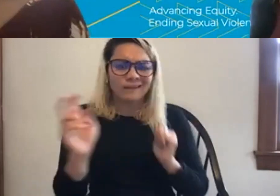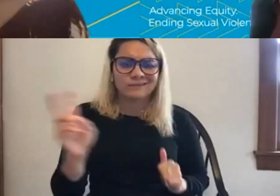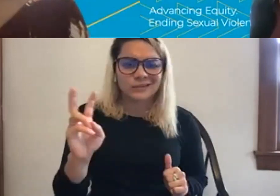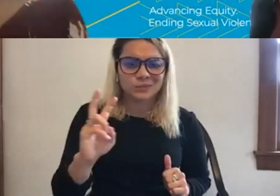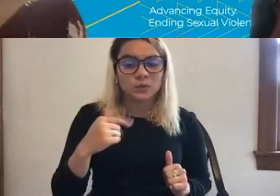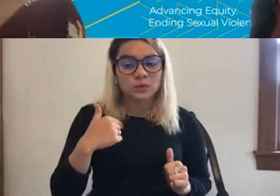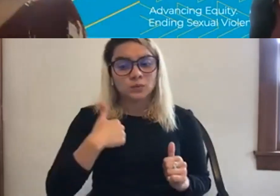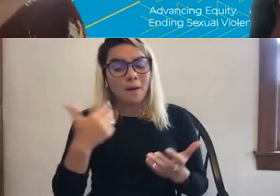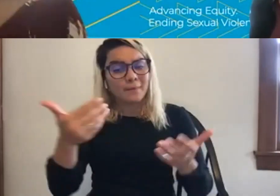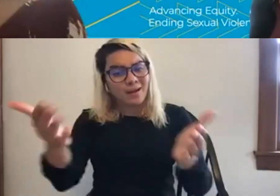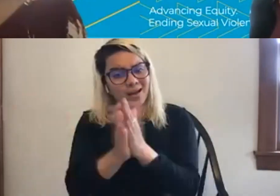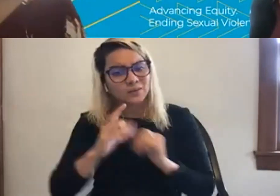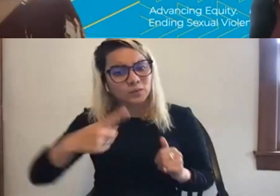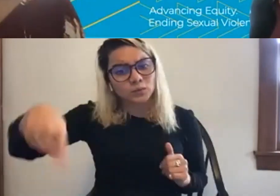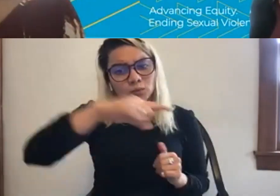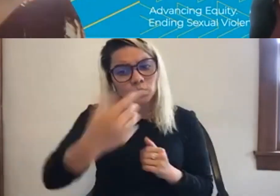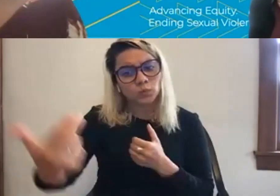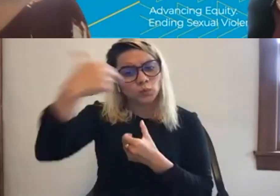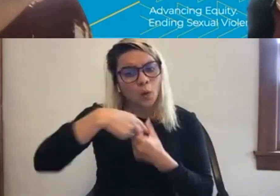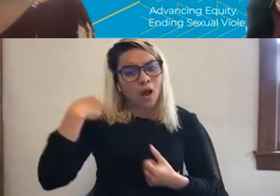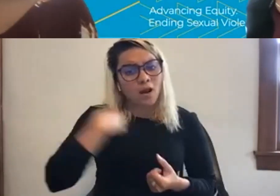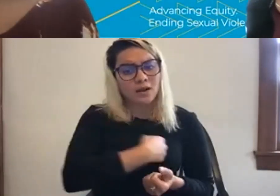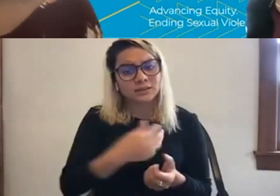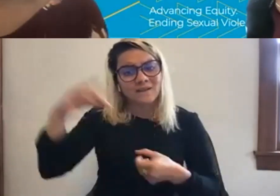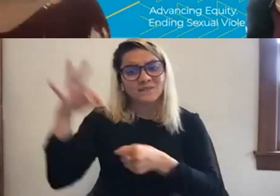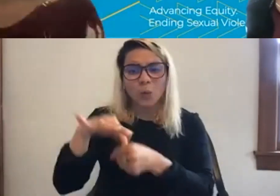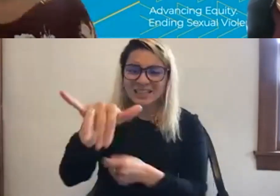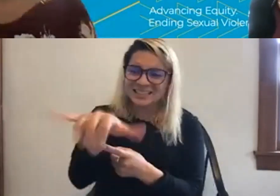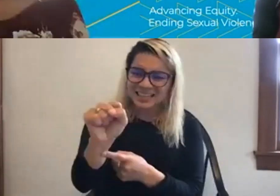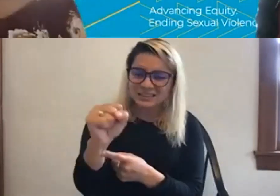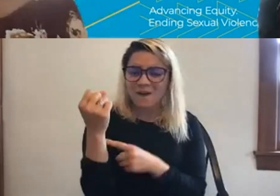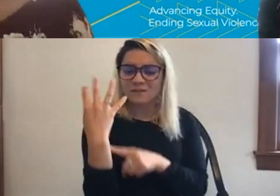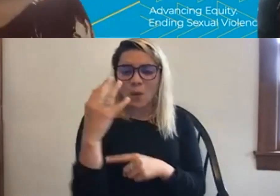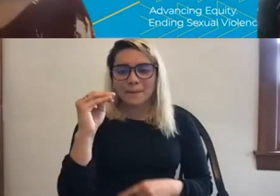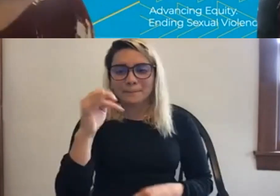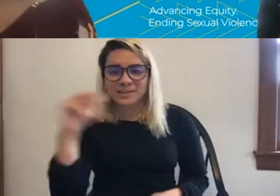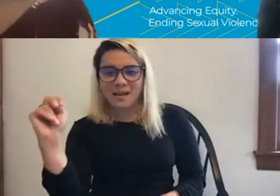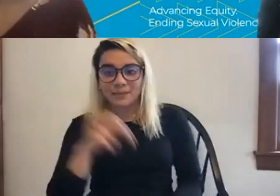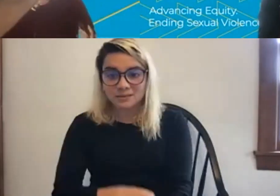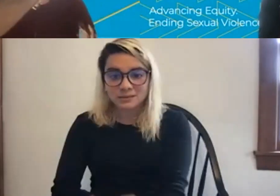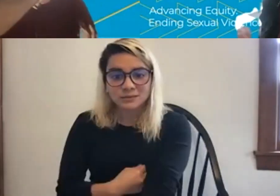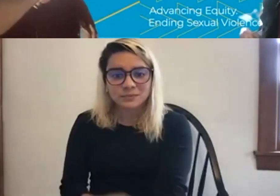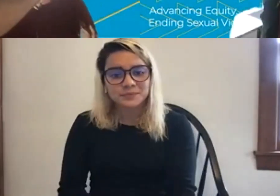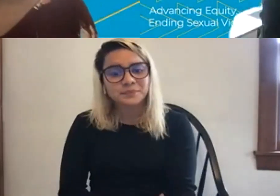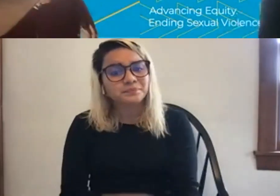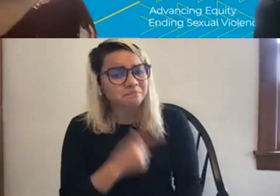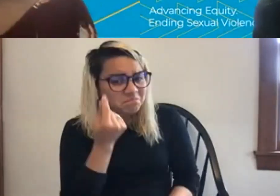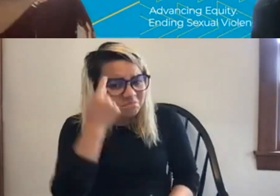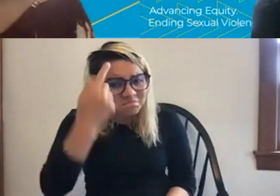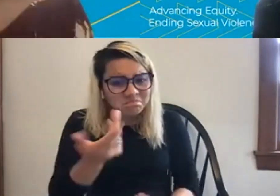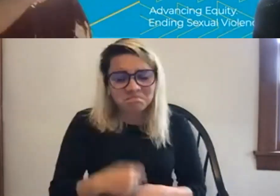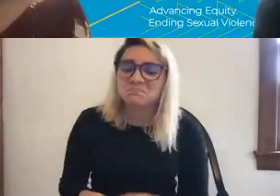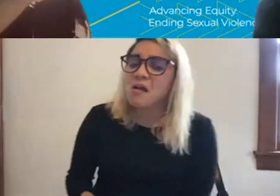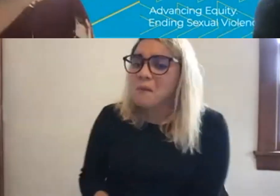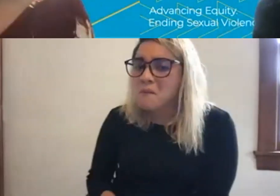by voting yes for Minneapolis. Thank you. What do you think of that, Janae? Well,